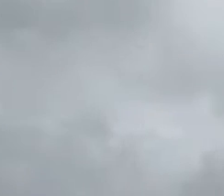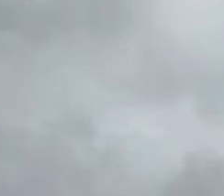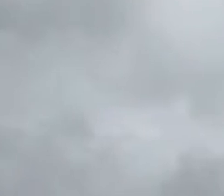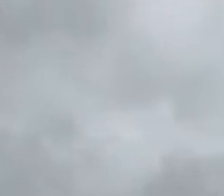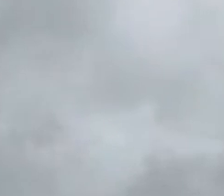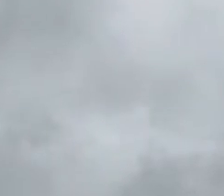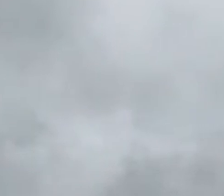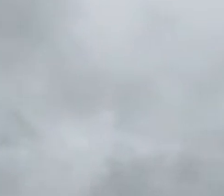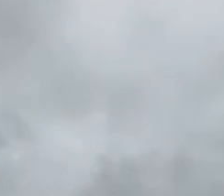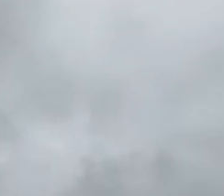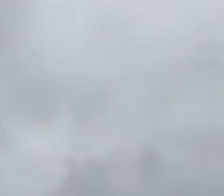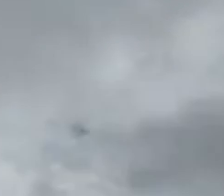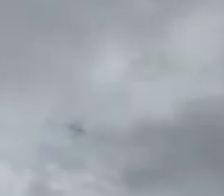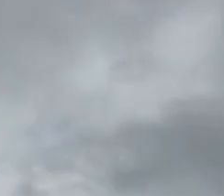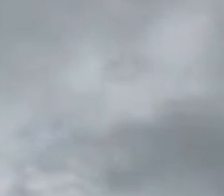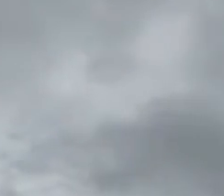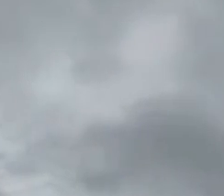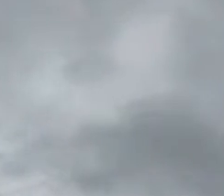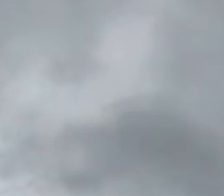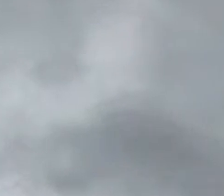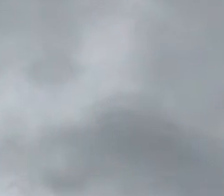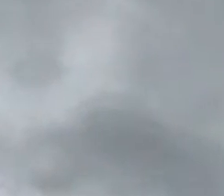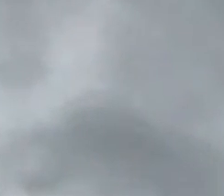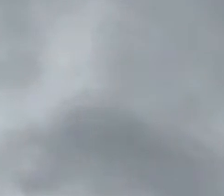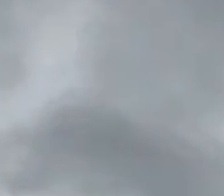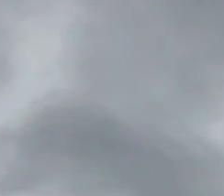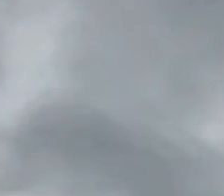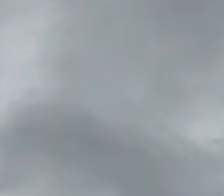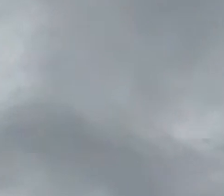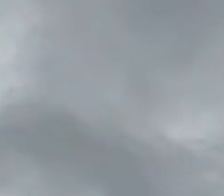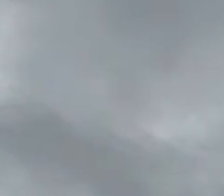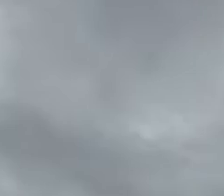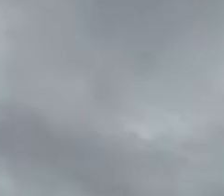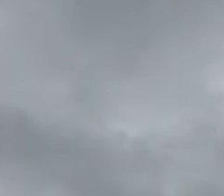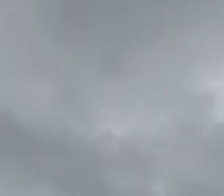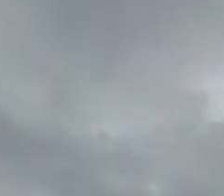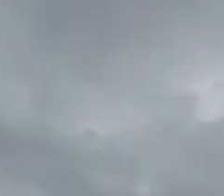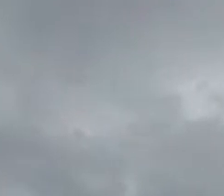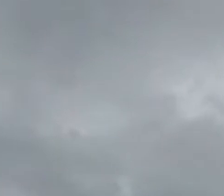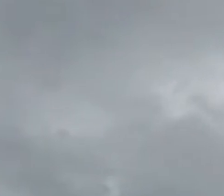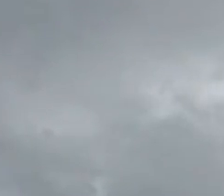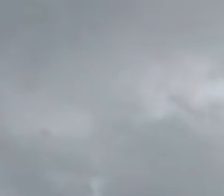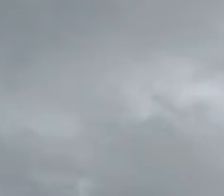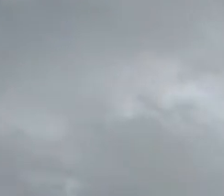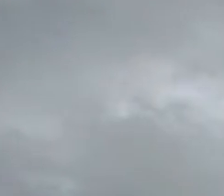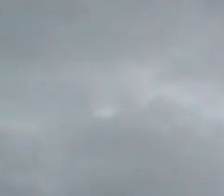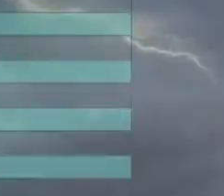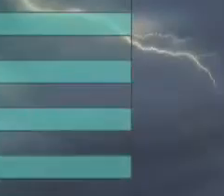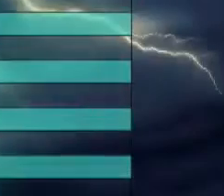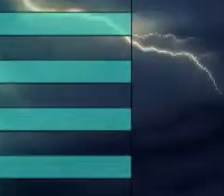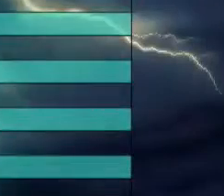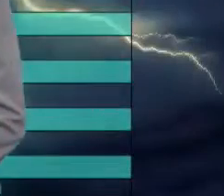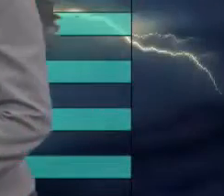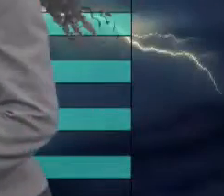country. And before we even look at tomorrow's weather forecast, let's just quickly look at some of the rainfall records we had this